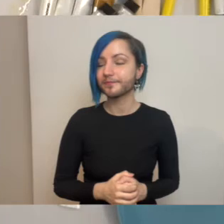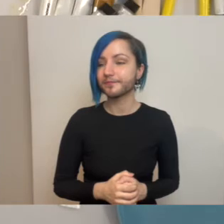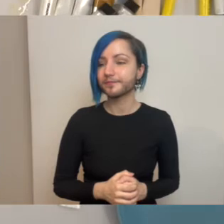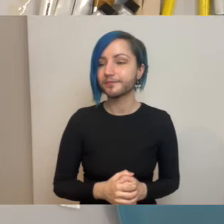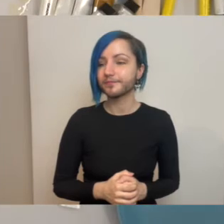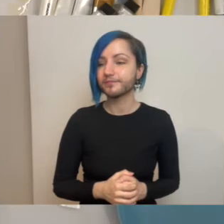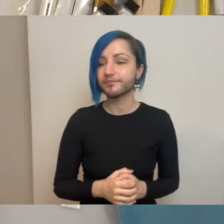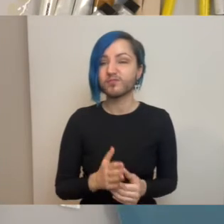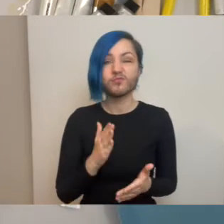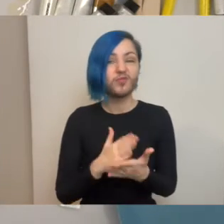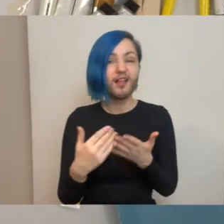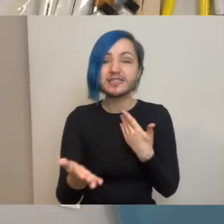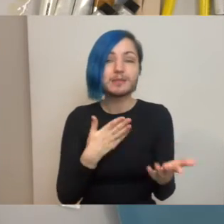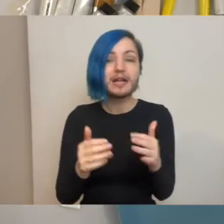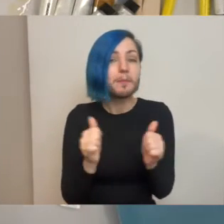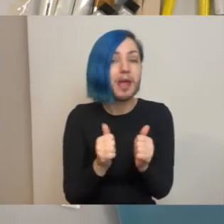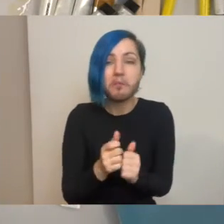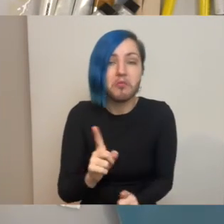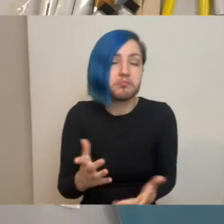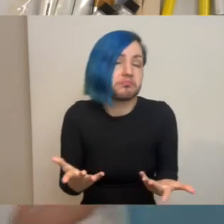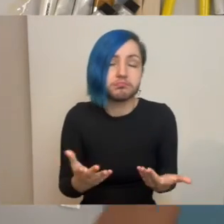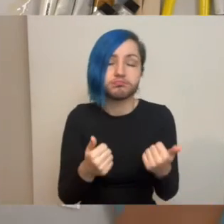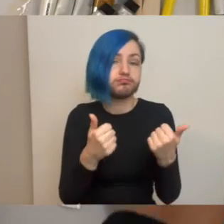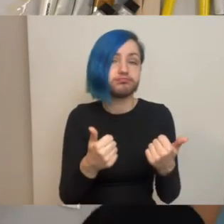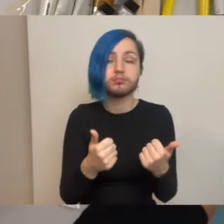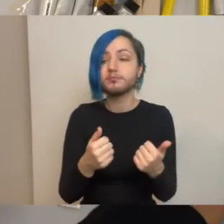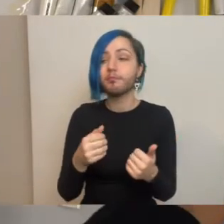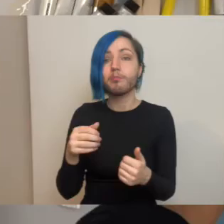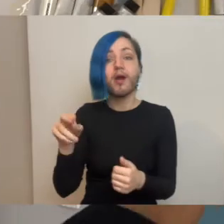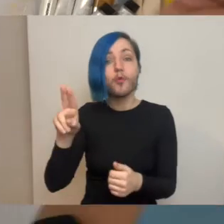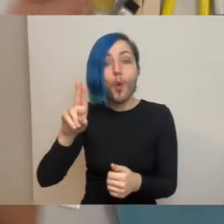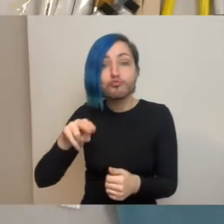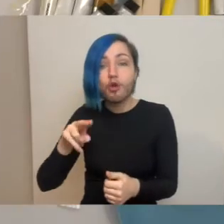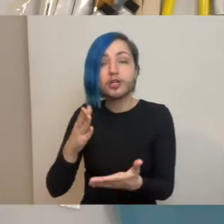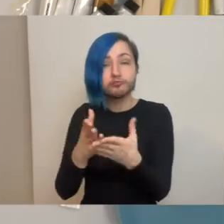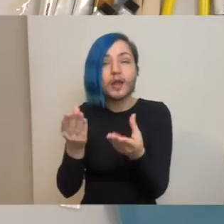sea. And I didn't know that until I just laid those colours down.